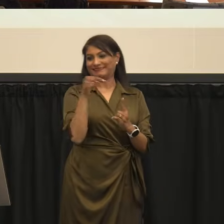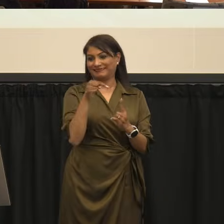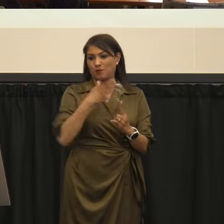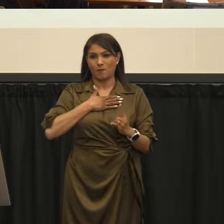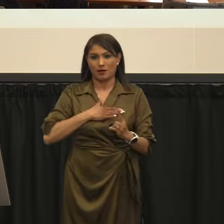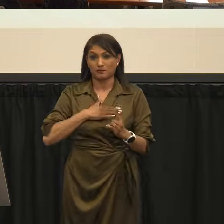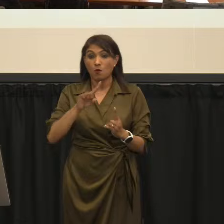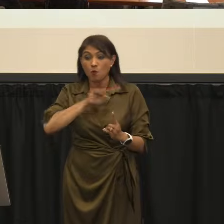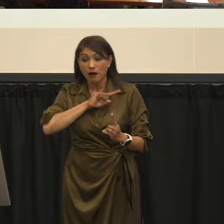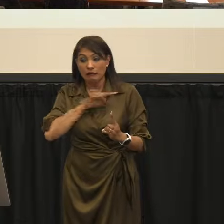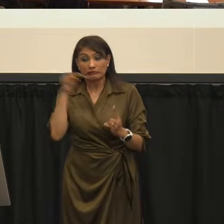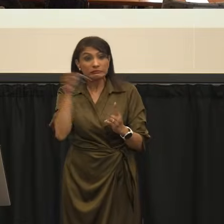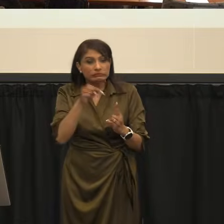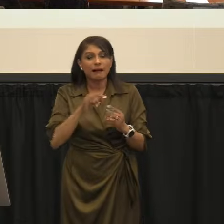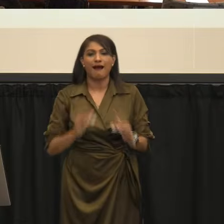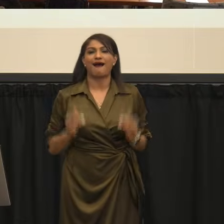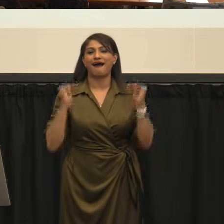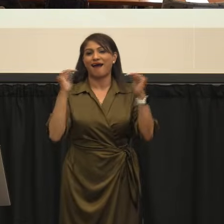recordings.